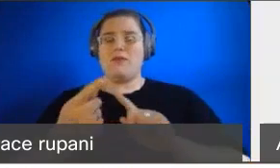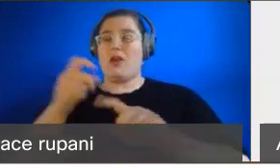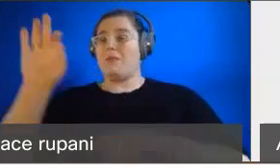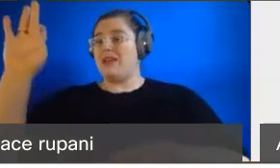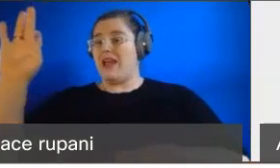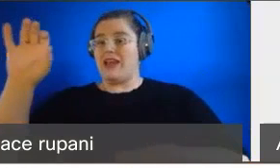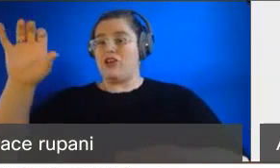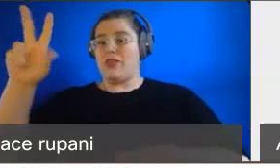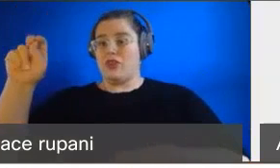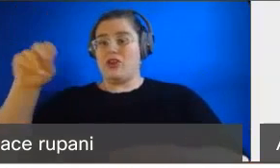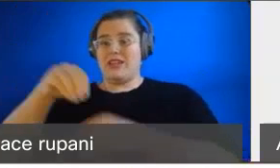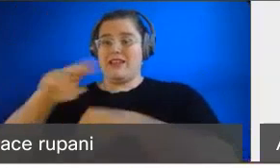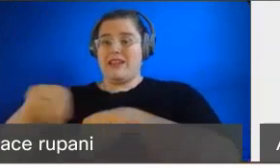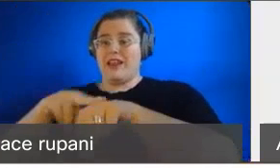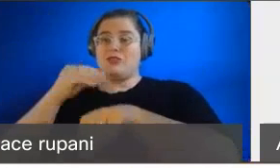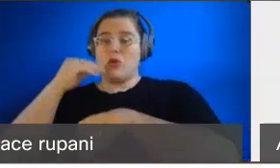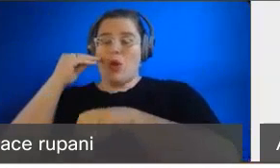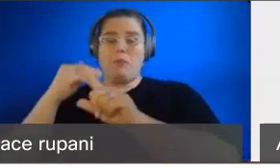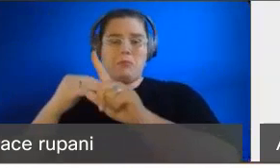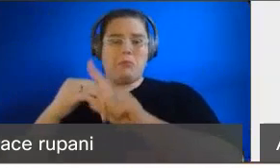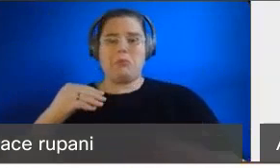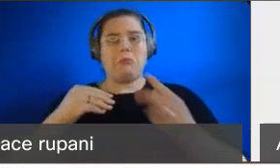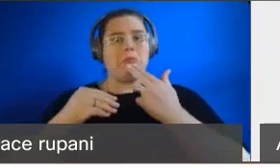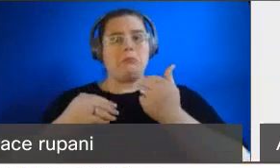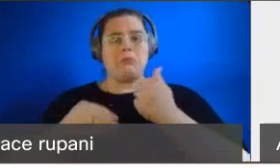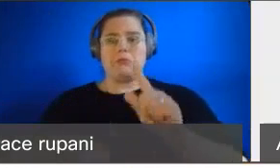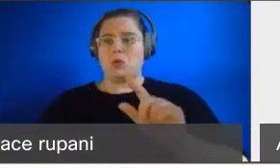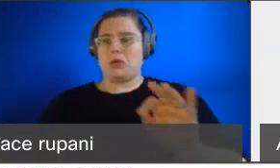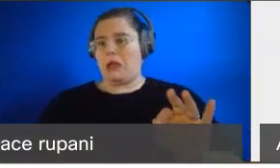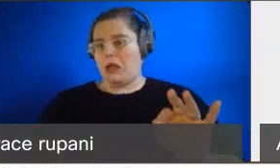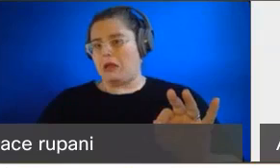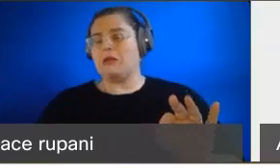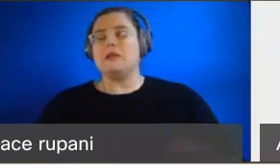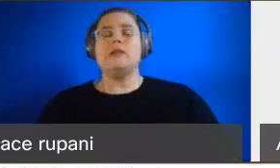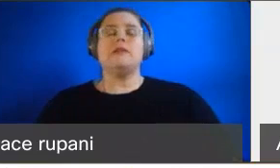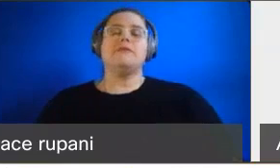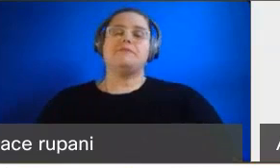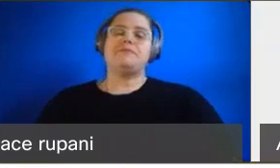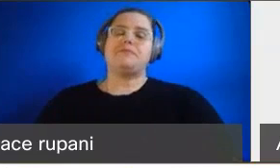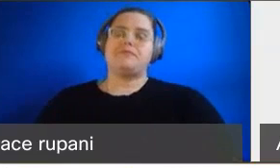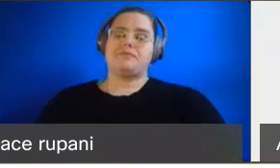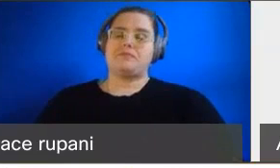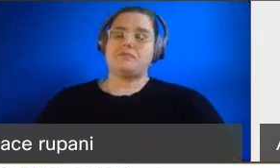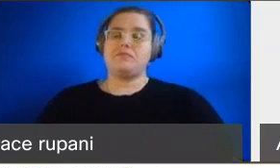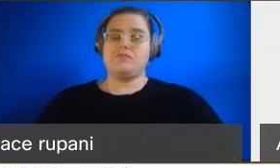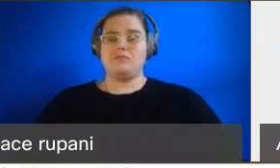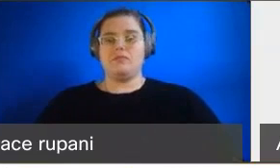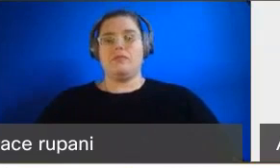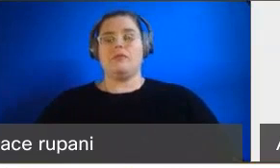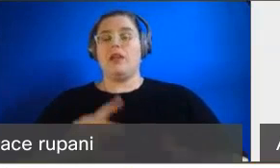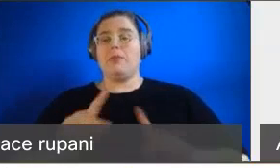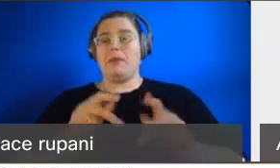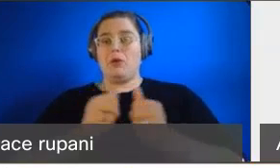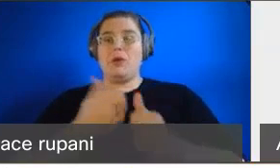who have tested positive have generally not, I mean, the percentage who've not had good outcomes has been fairly high,